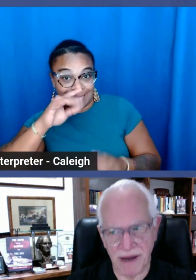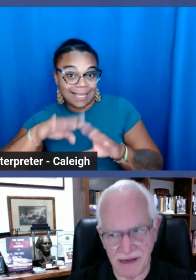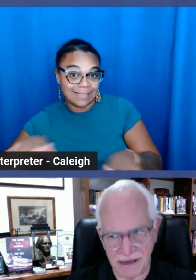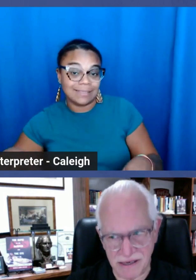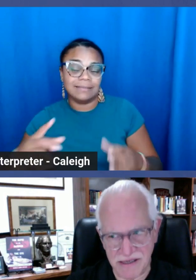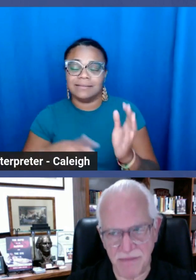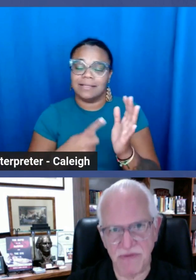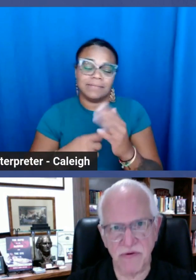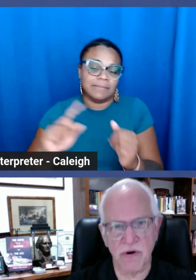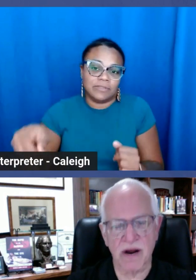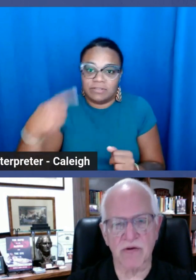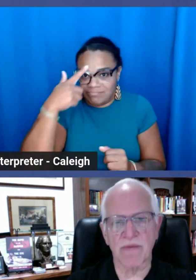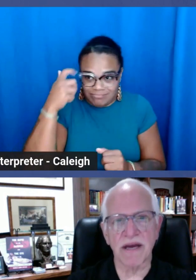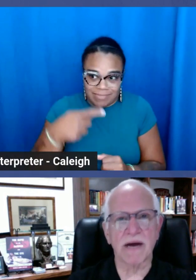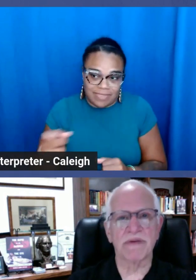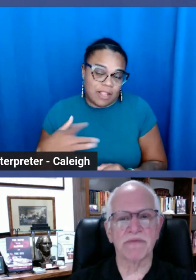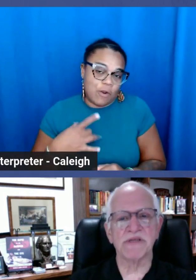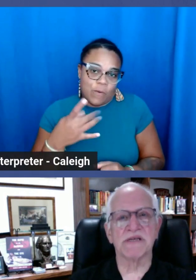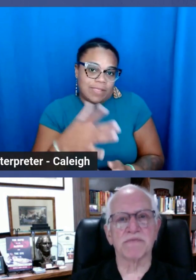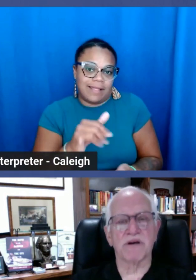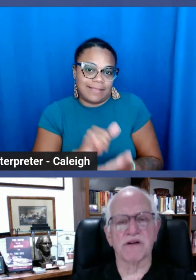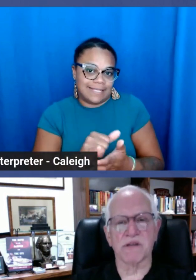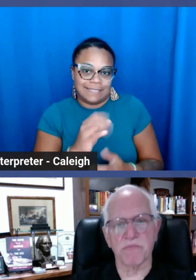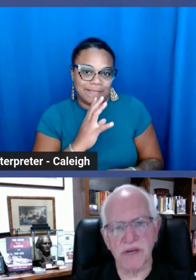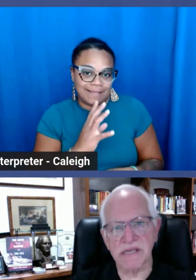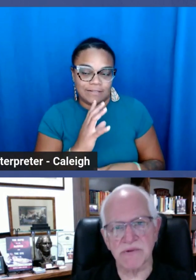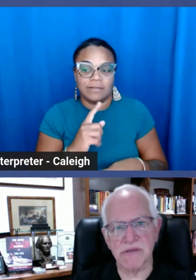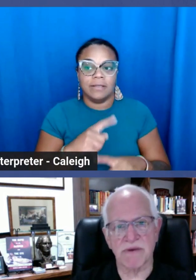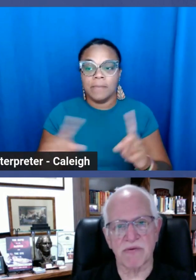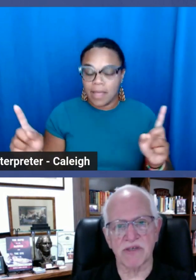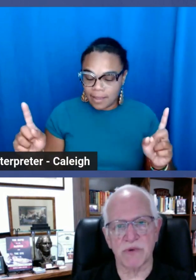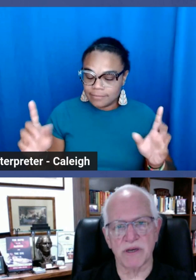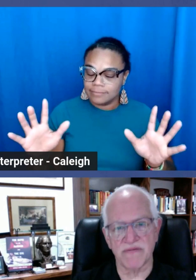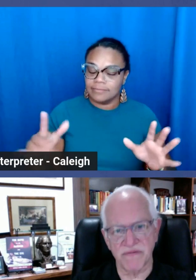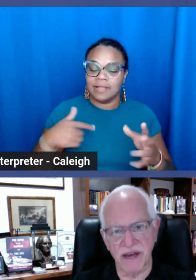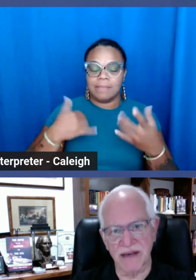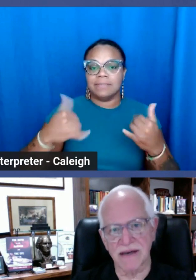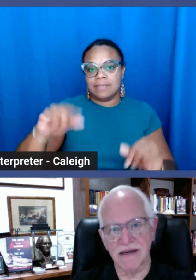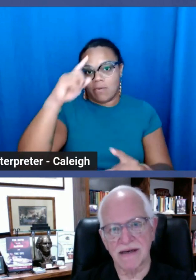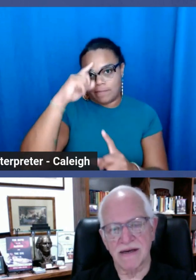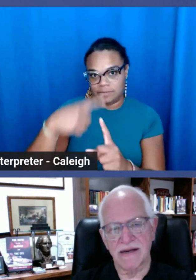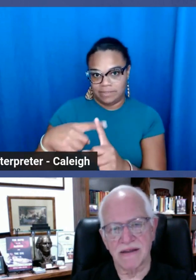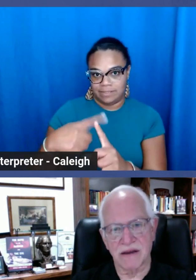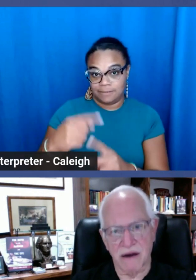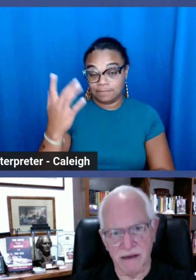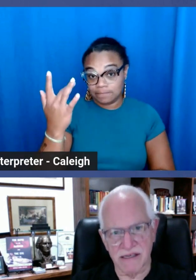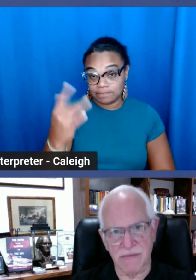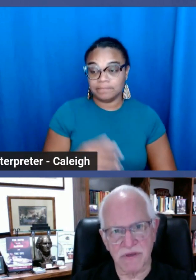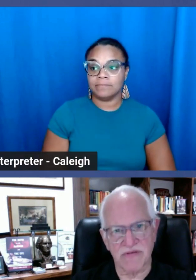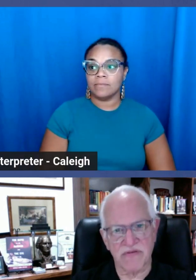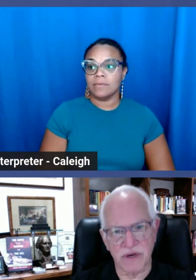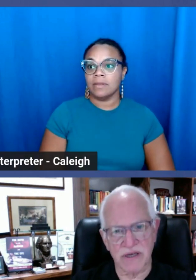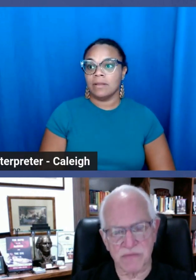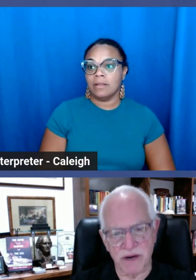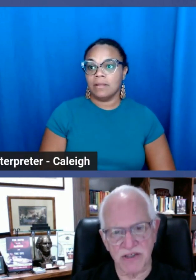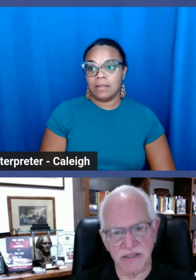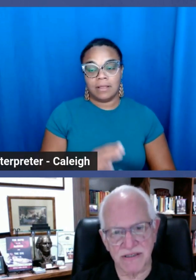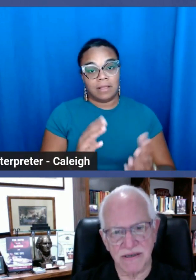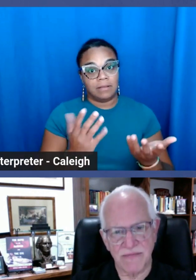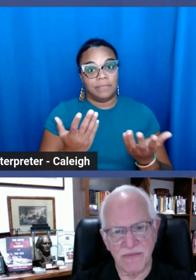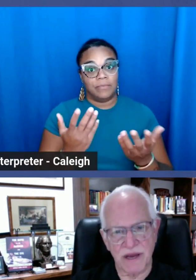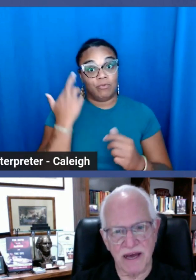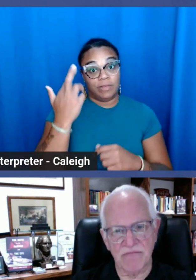But as I said before, I remain optimistic because the principles by which we defend the concept of free